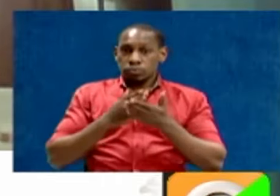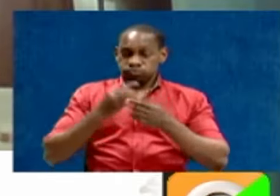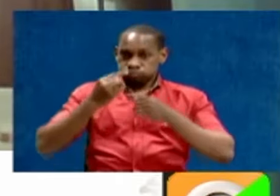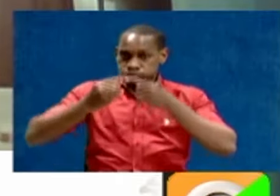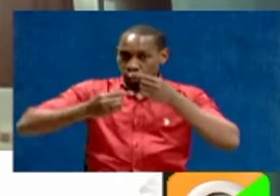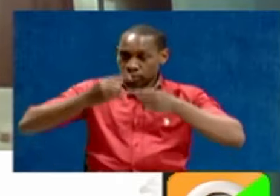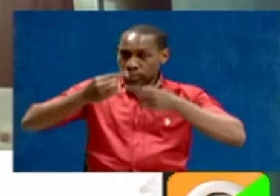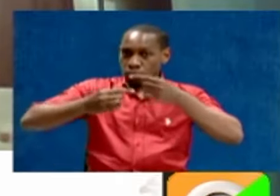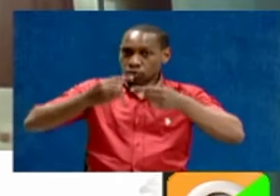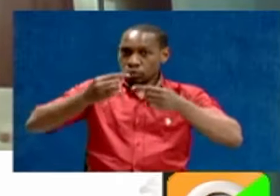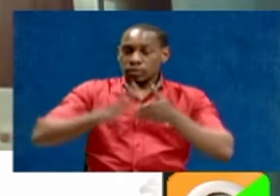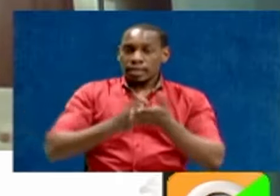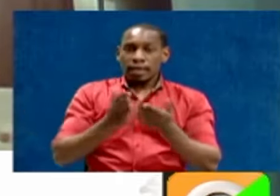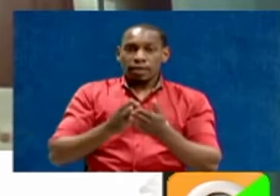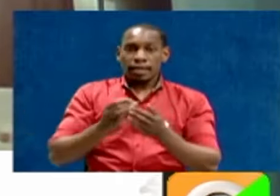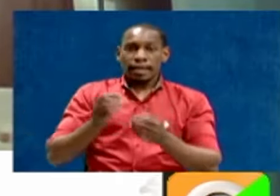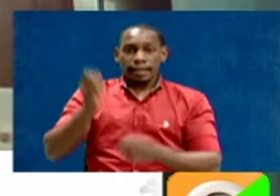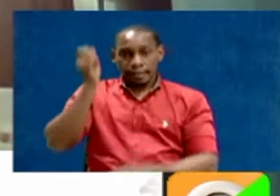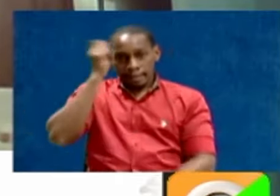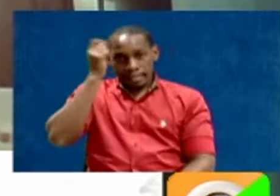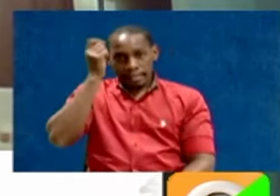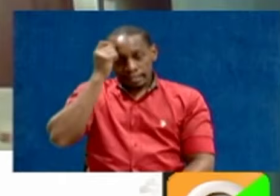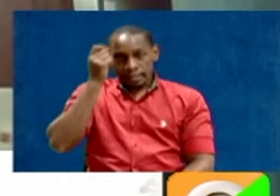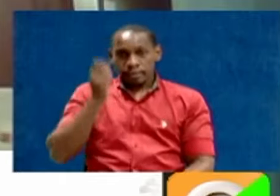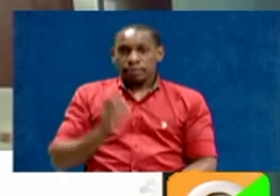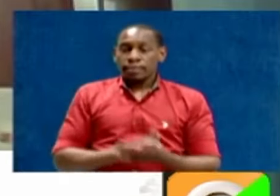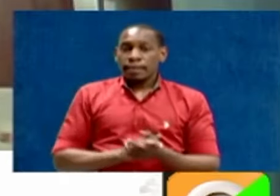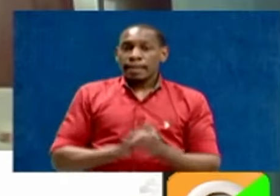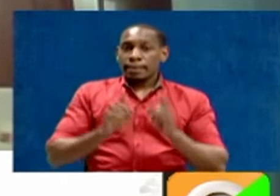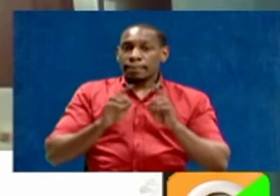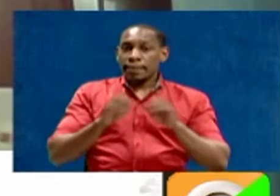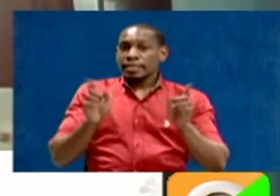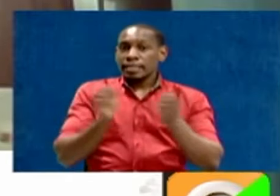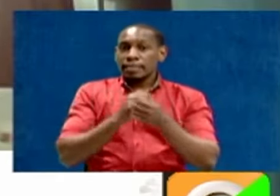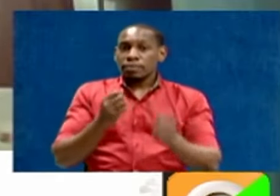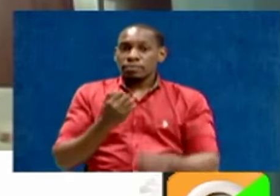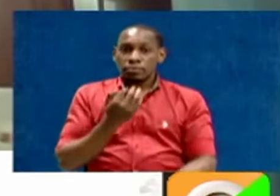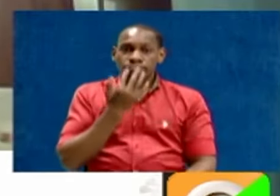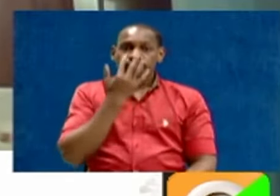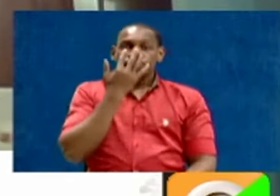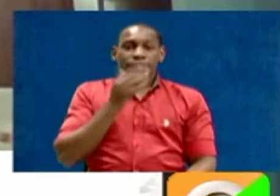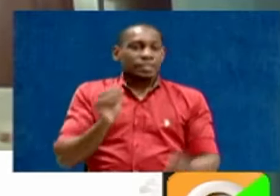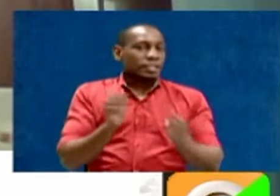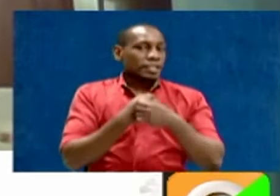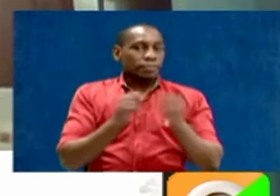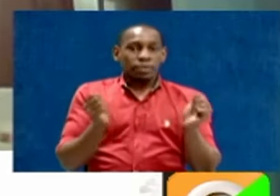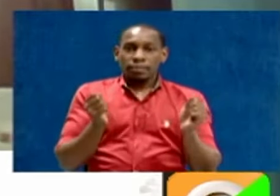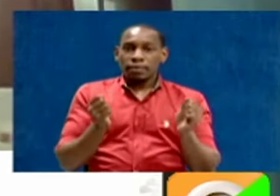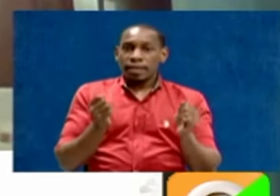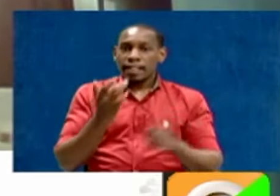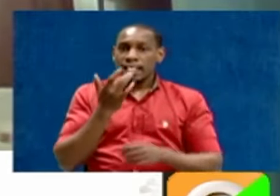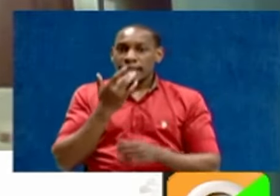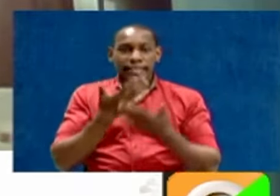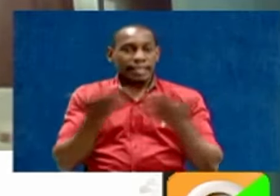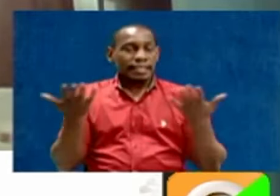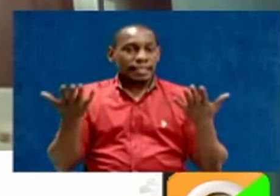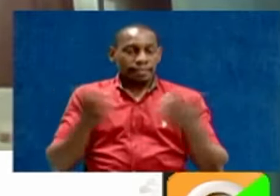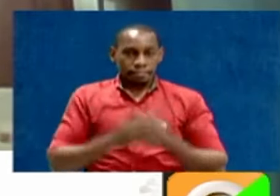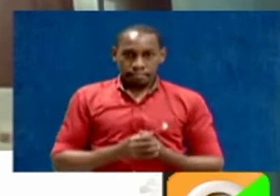into a headache. There was no cough, though, but I could not smell and I could not taste